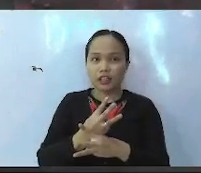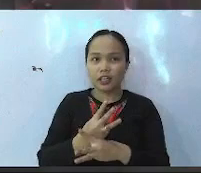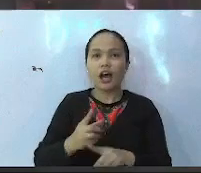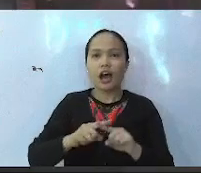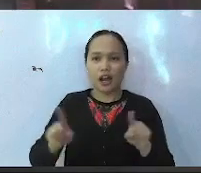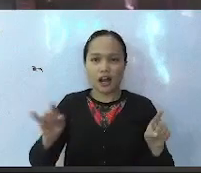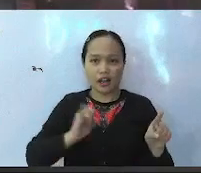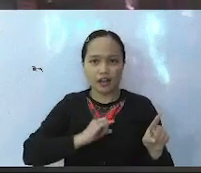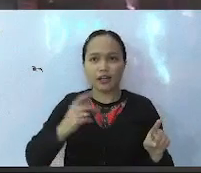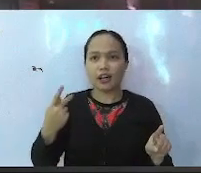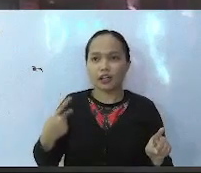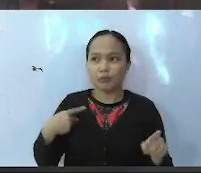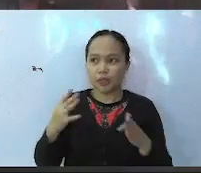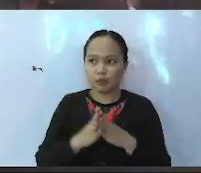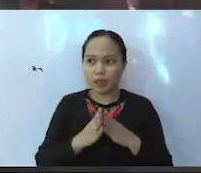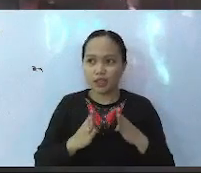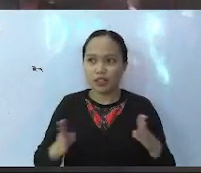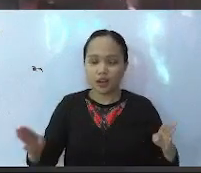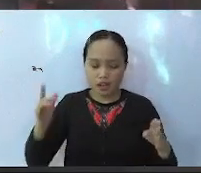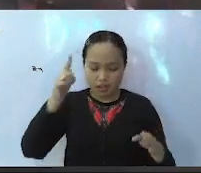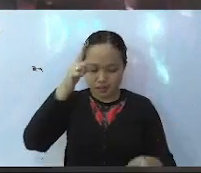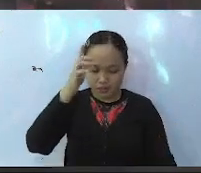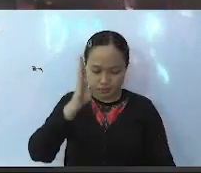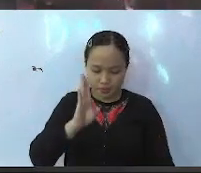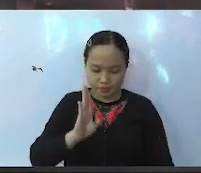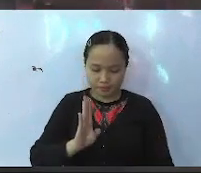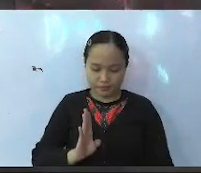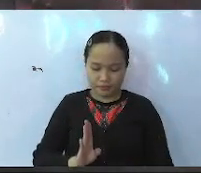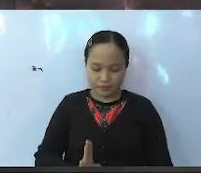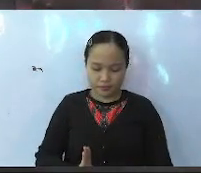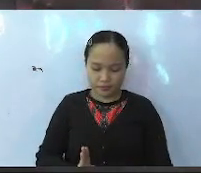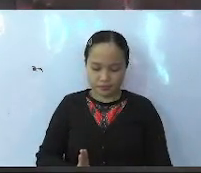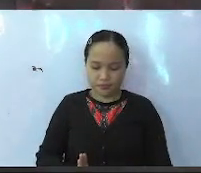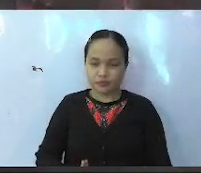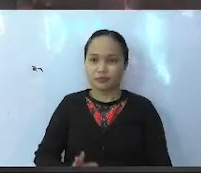world, but I've got a big, big God, got a big, big